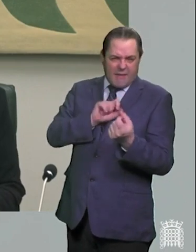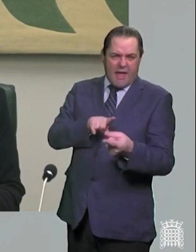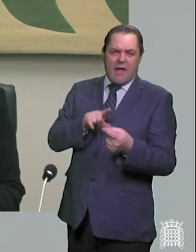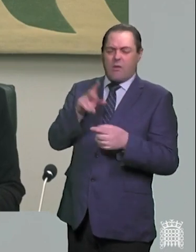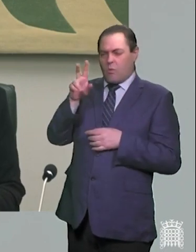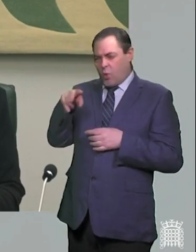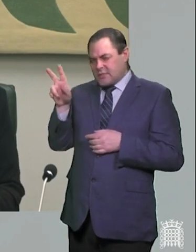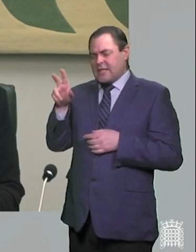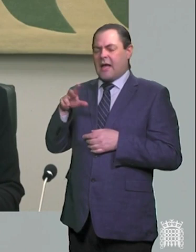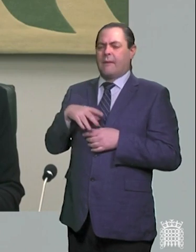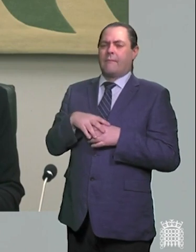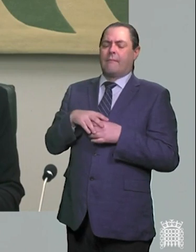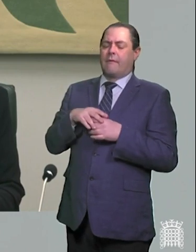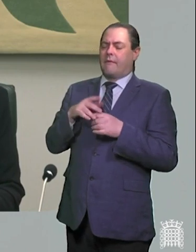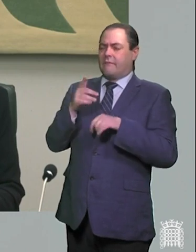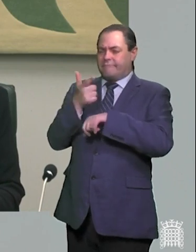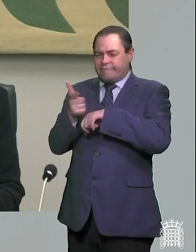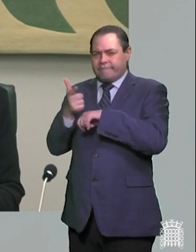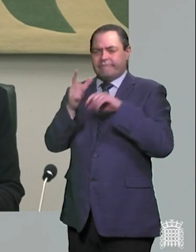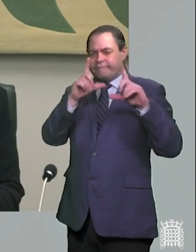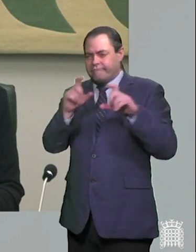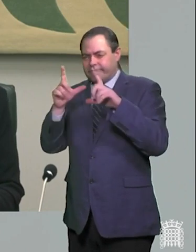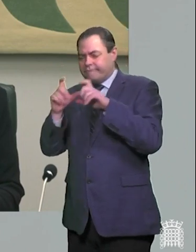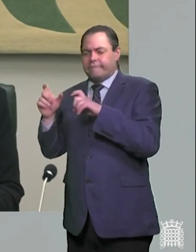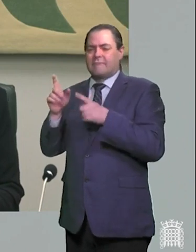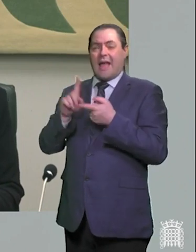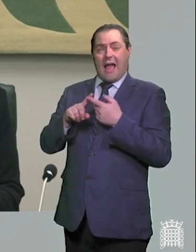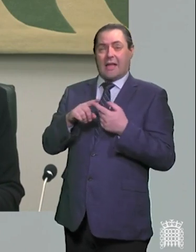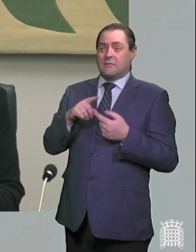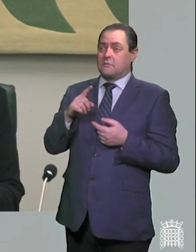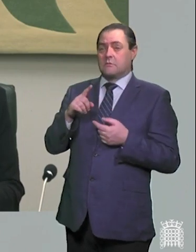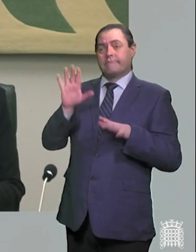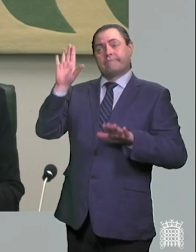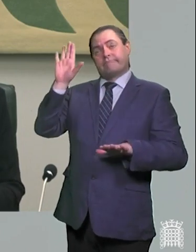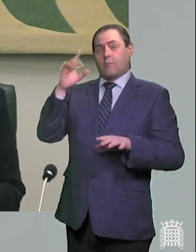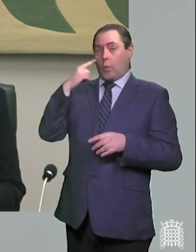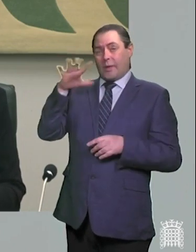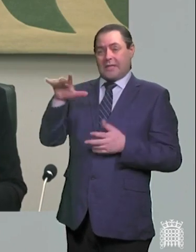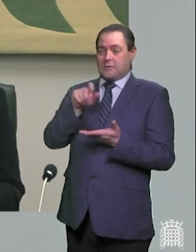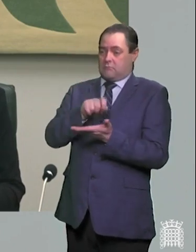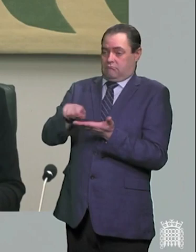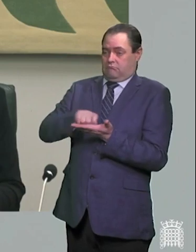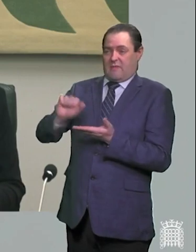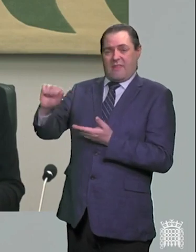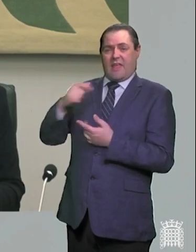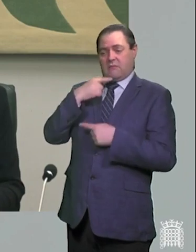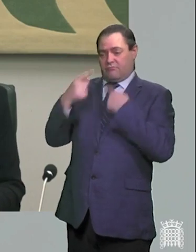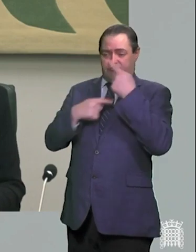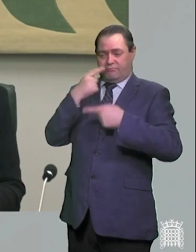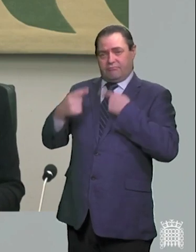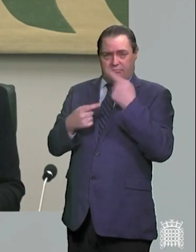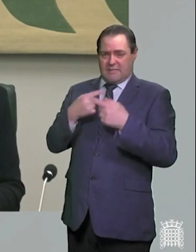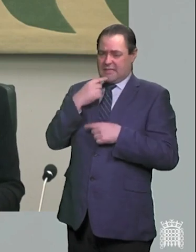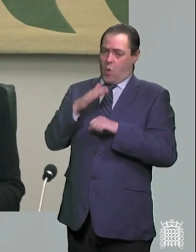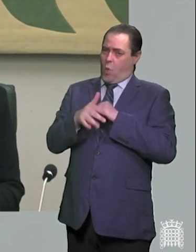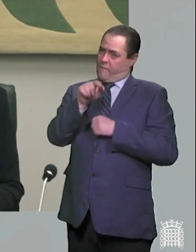and written statements taken under oath from witnesses present at the relevant times, to inform us of what Mr. Johnson would have known